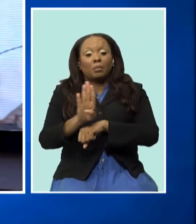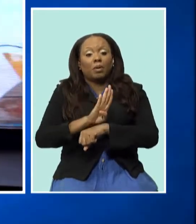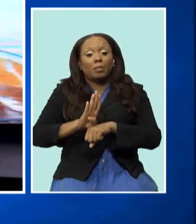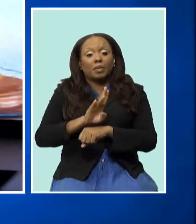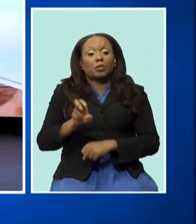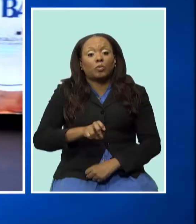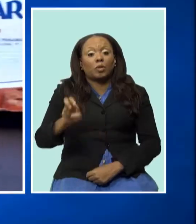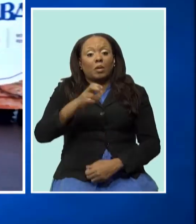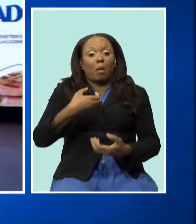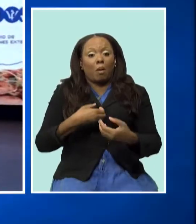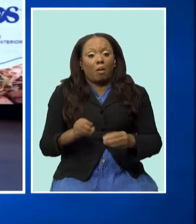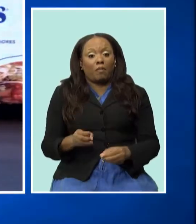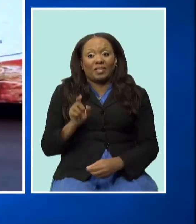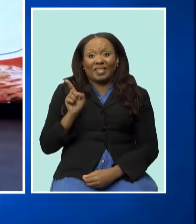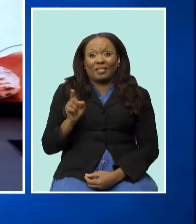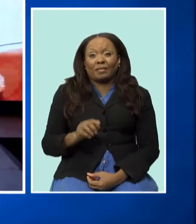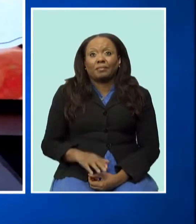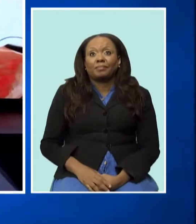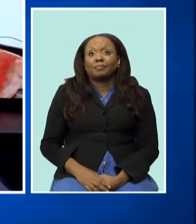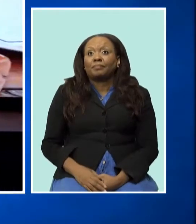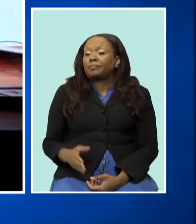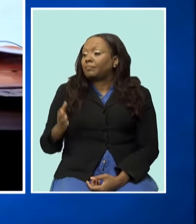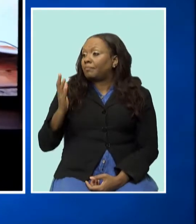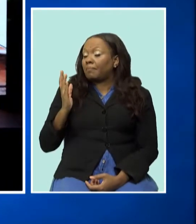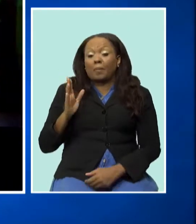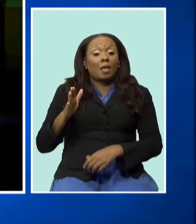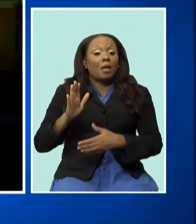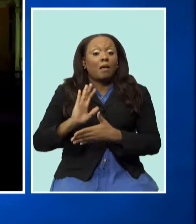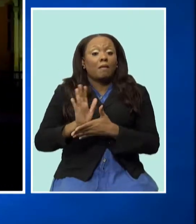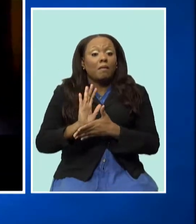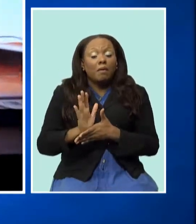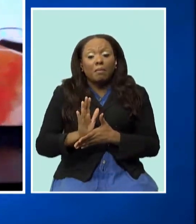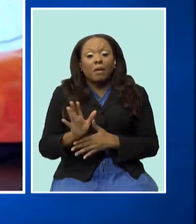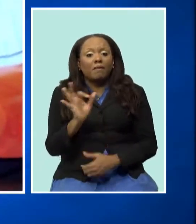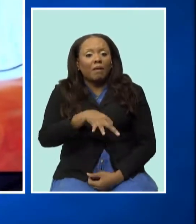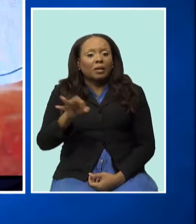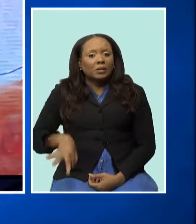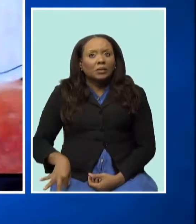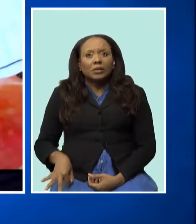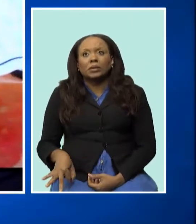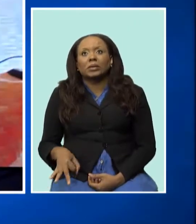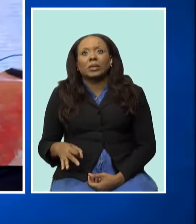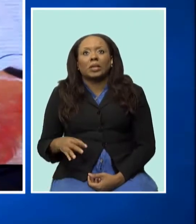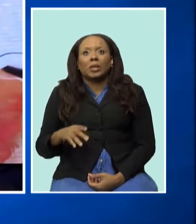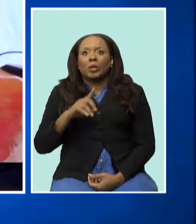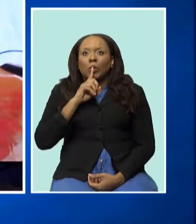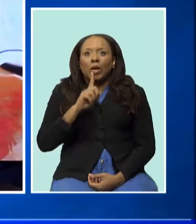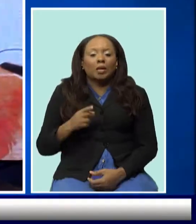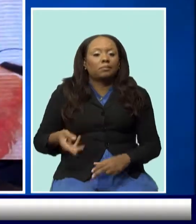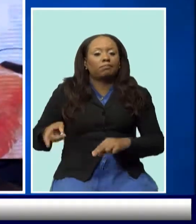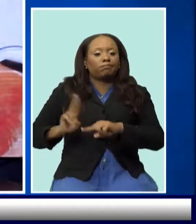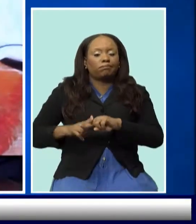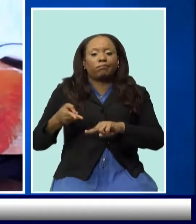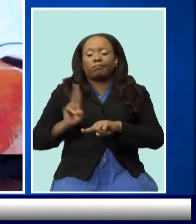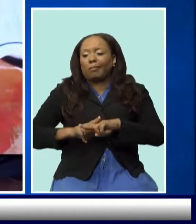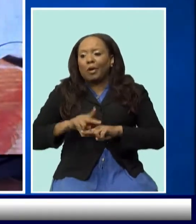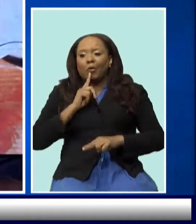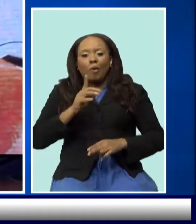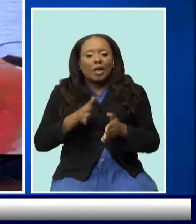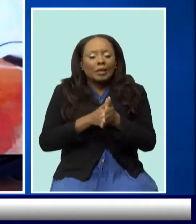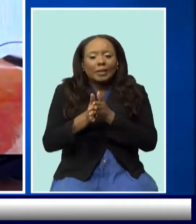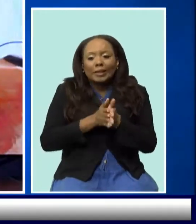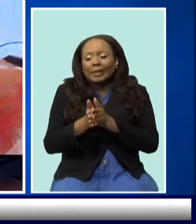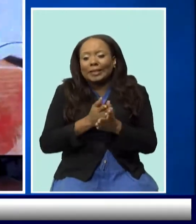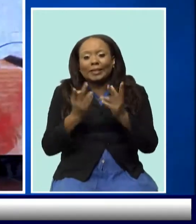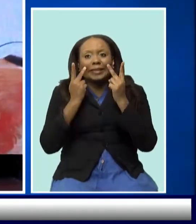Our film and fashion design industries are on the rise, and we're elated that you will have a chance to see their